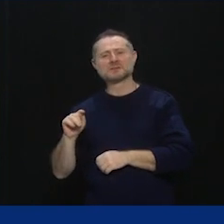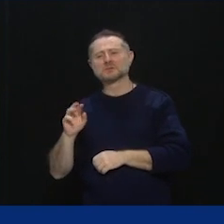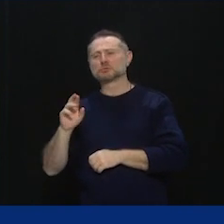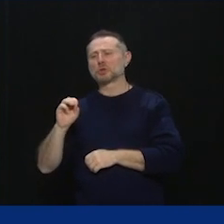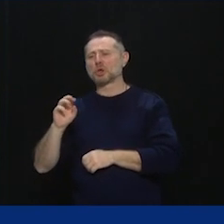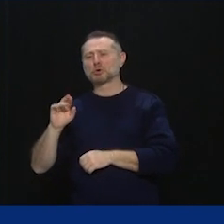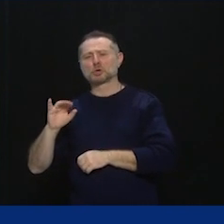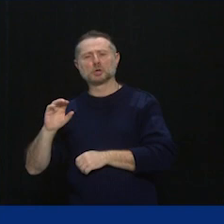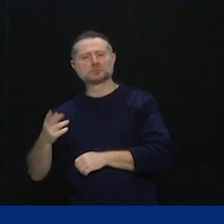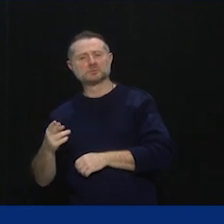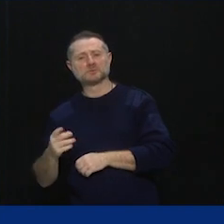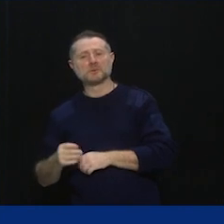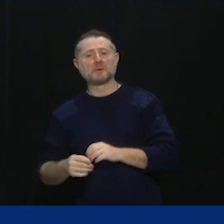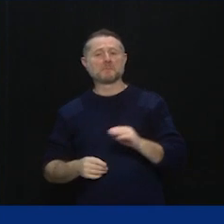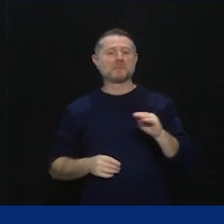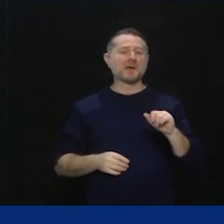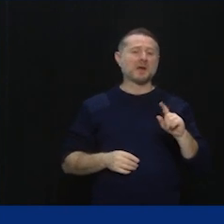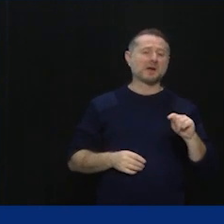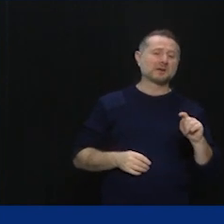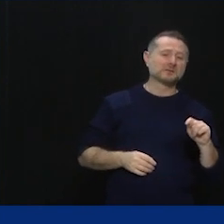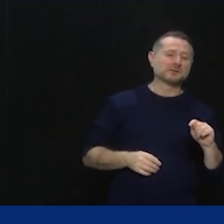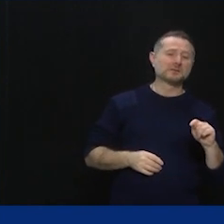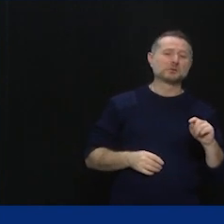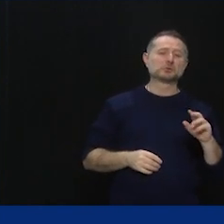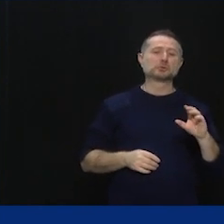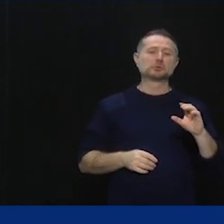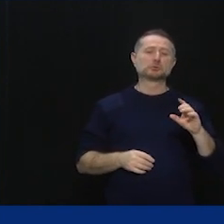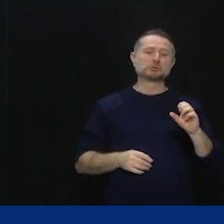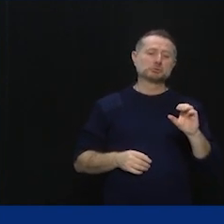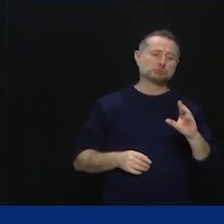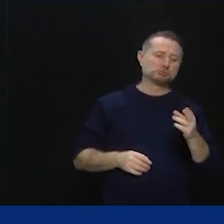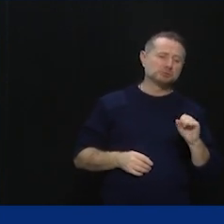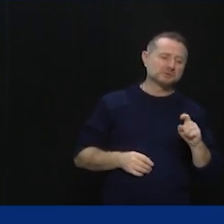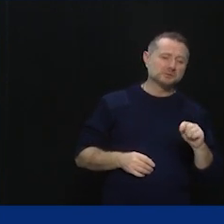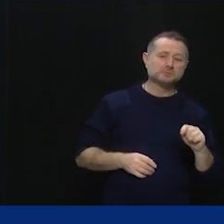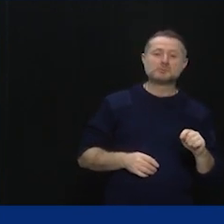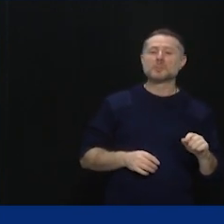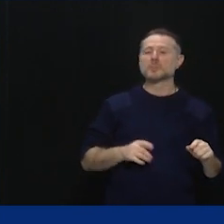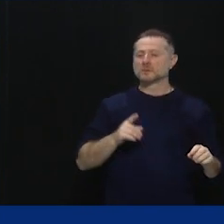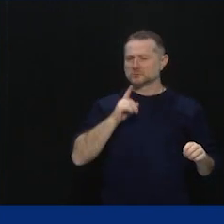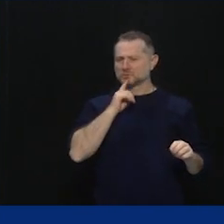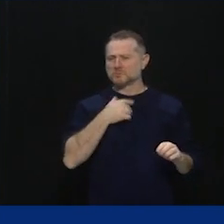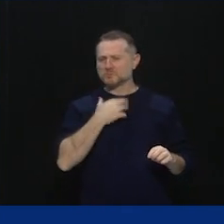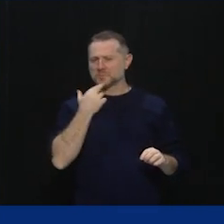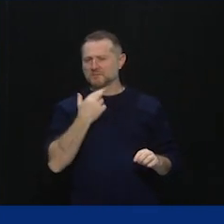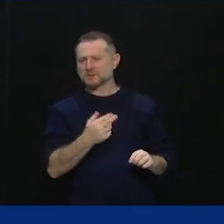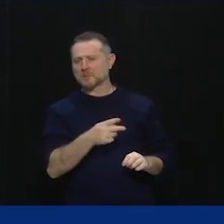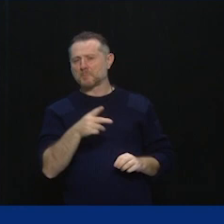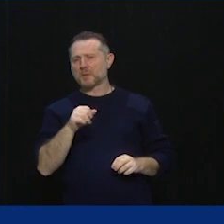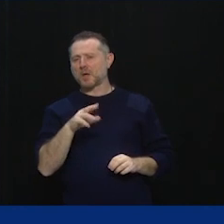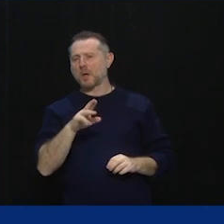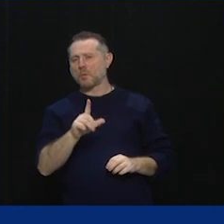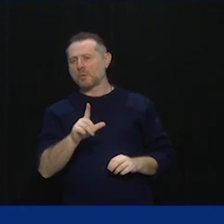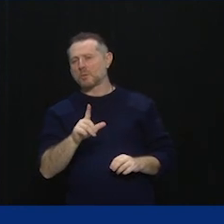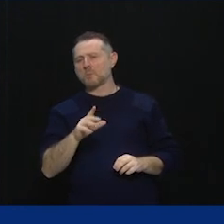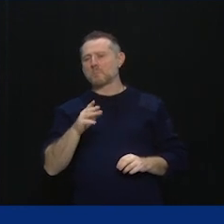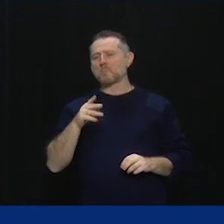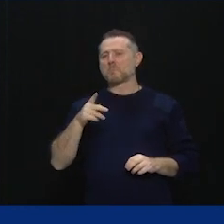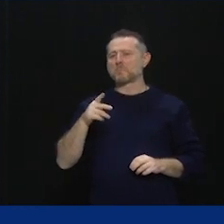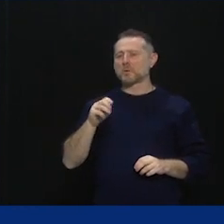you as well. And my good friend Paul Pontieri. We're just north of the great village of Patchogue, a great